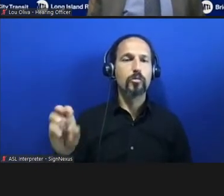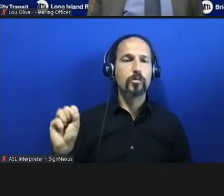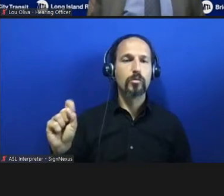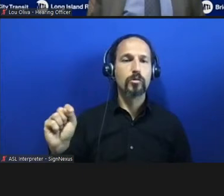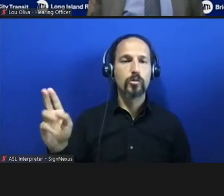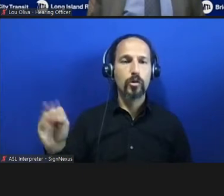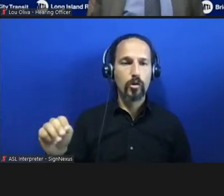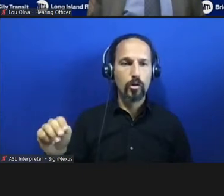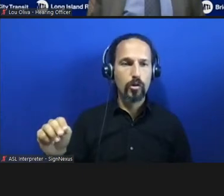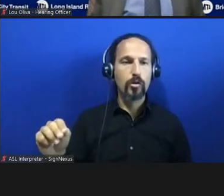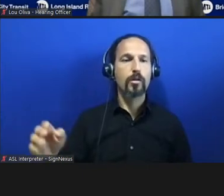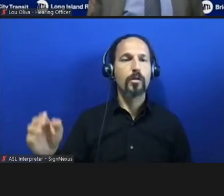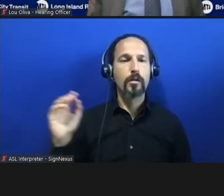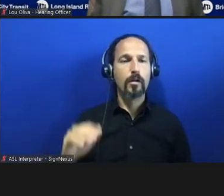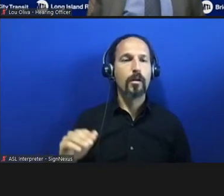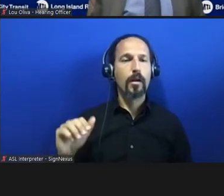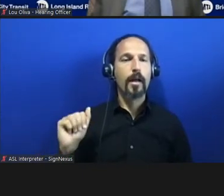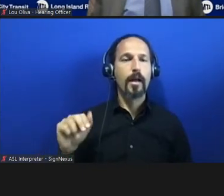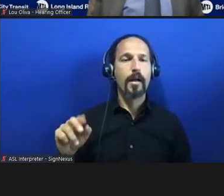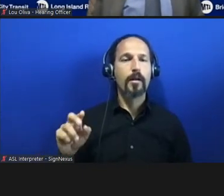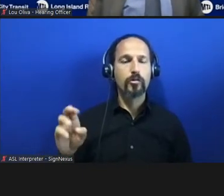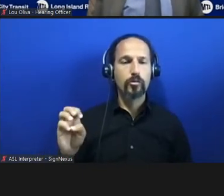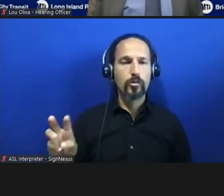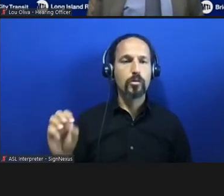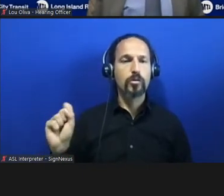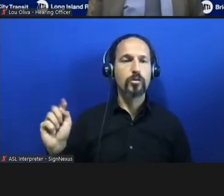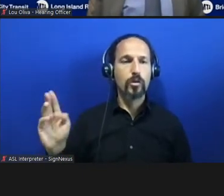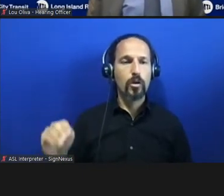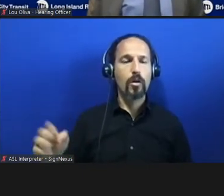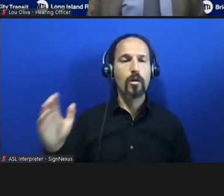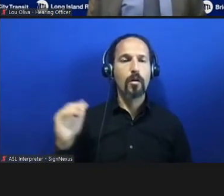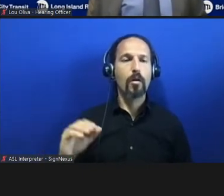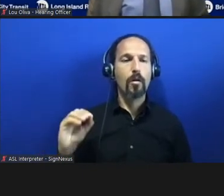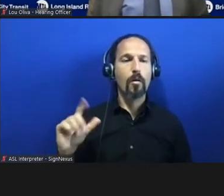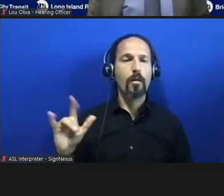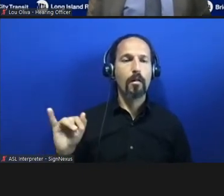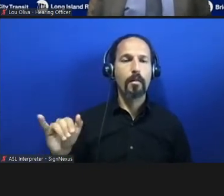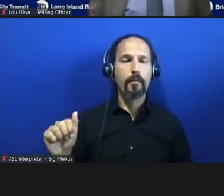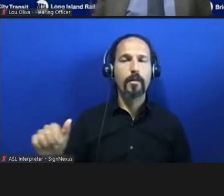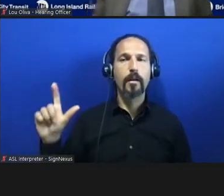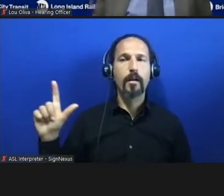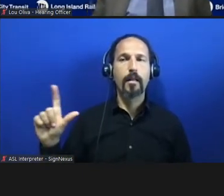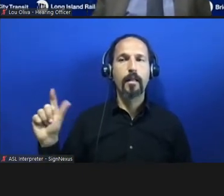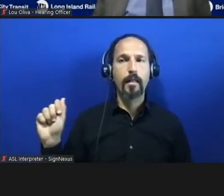the next speaker is Andrew Stern followed by Olivia Lai